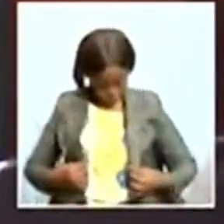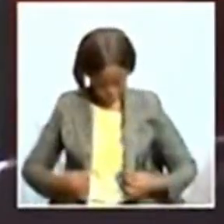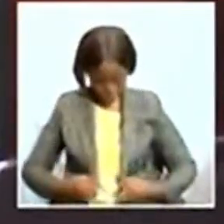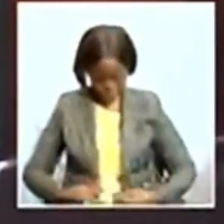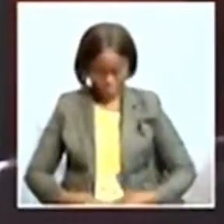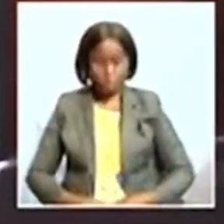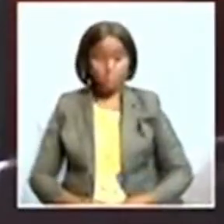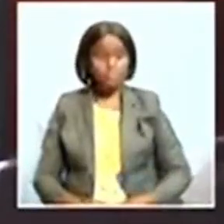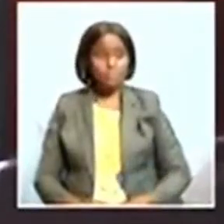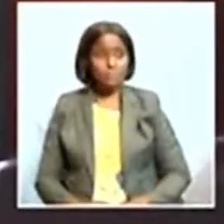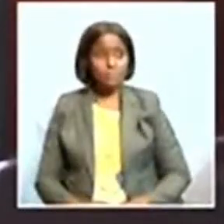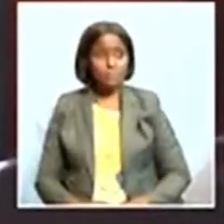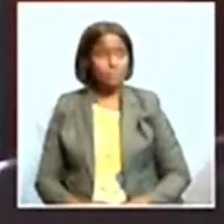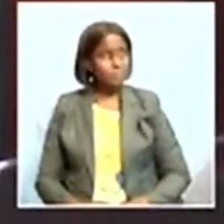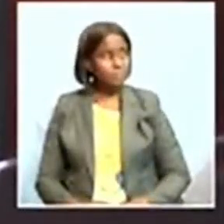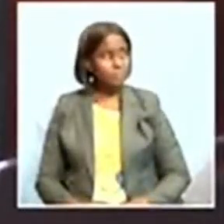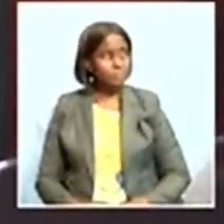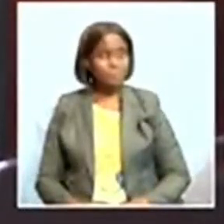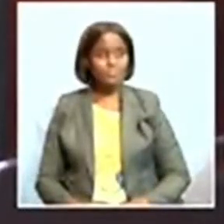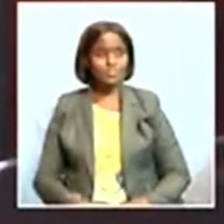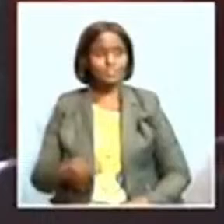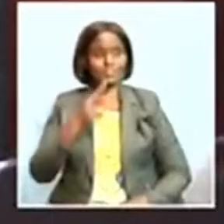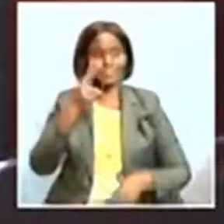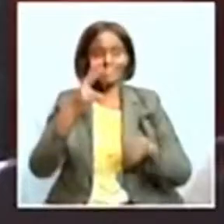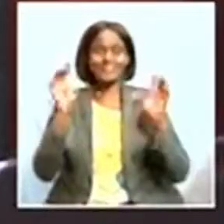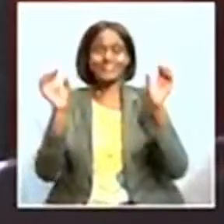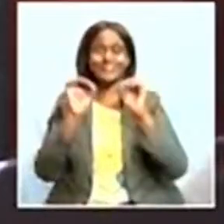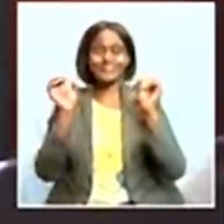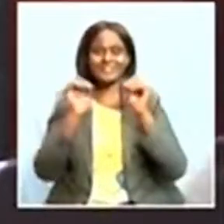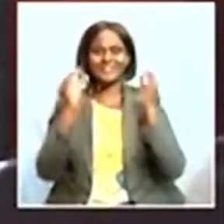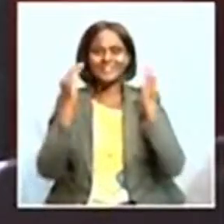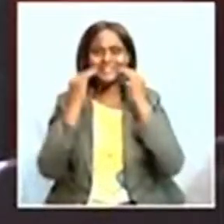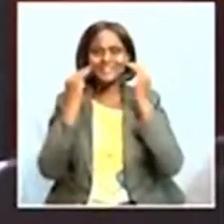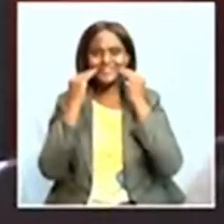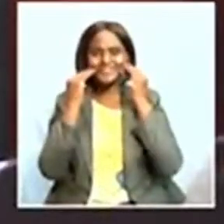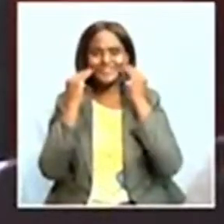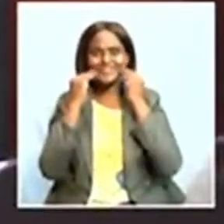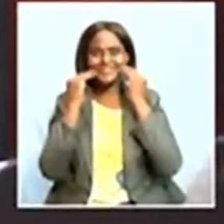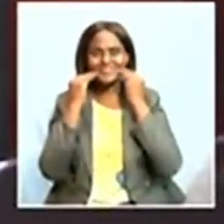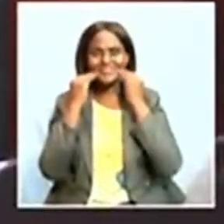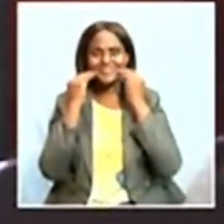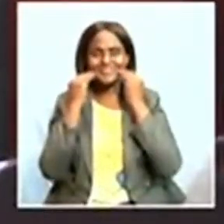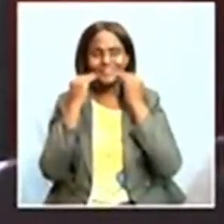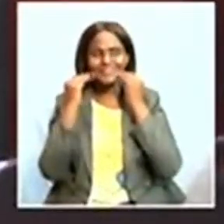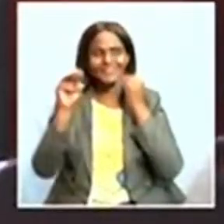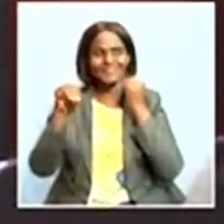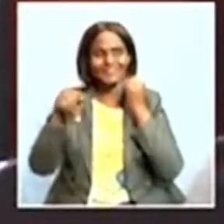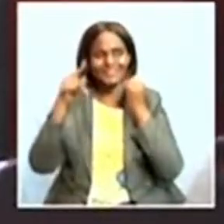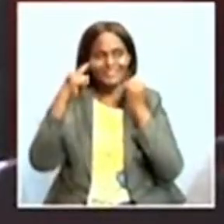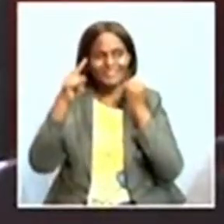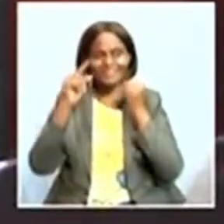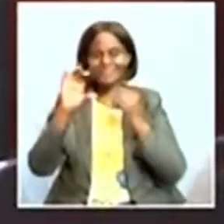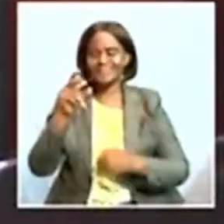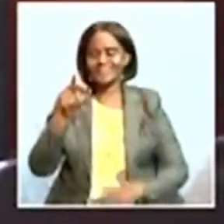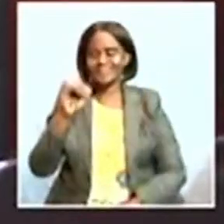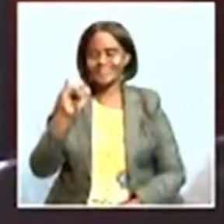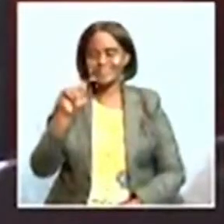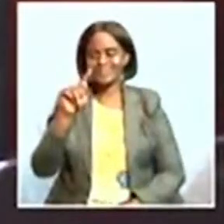I see none, so we go to the next. The Honorable Member for